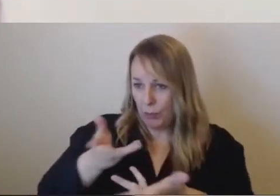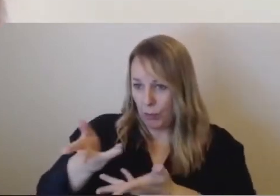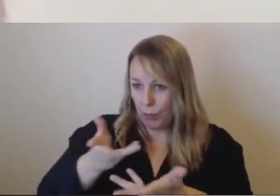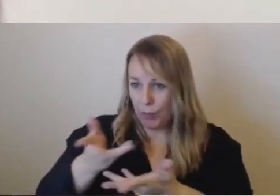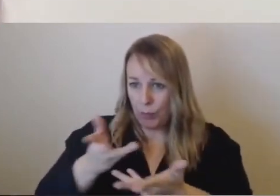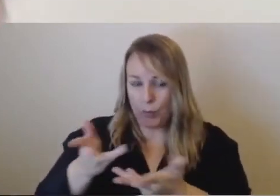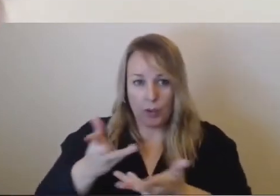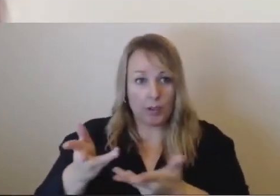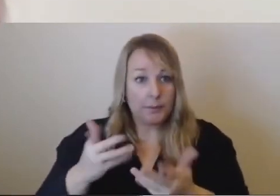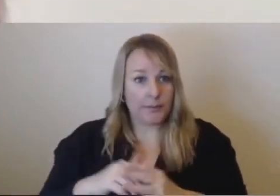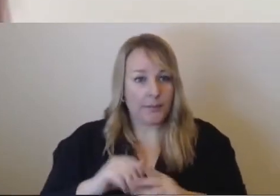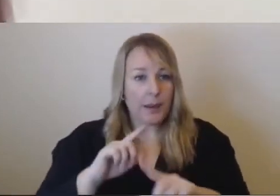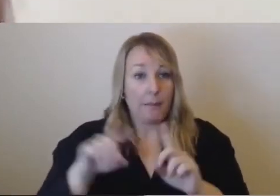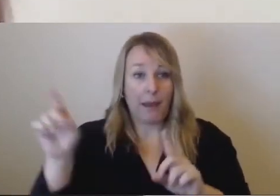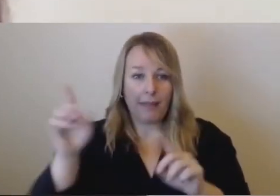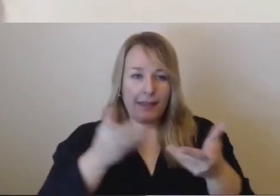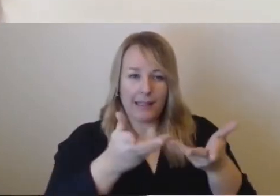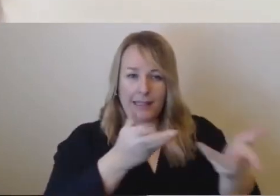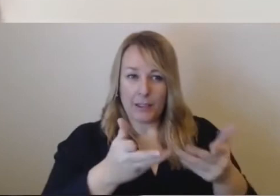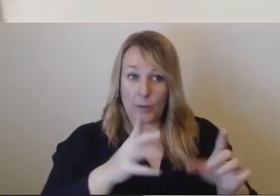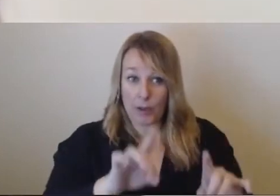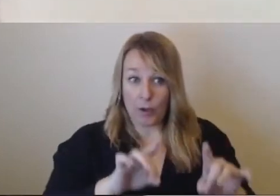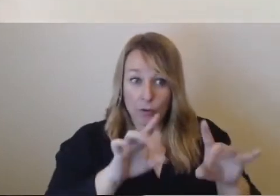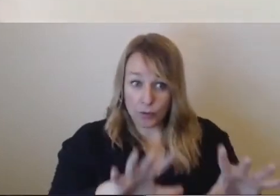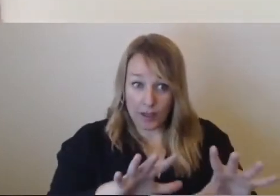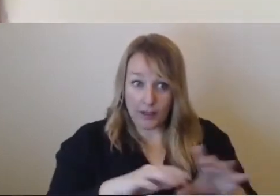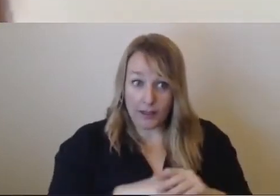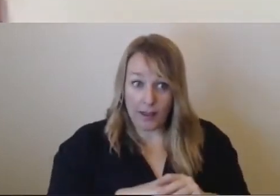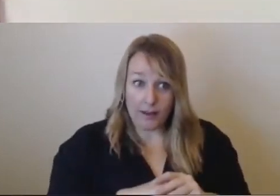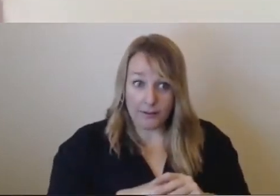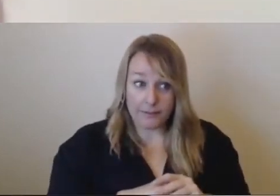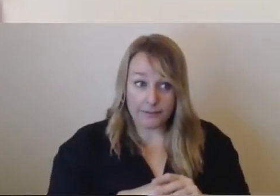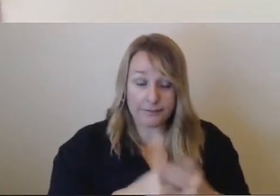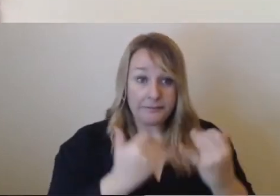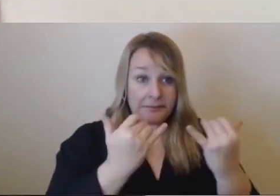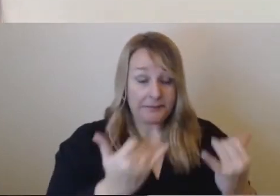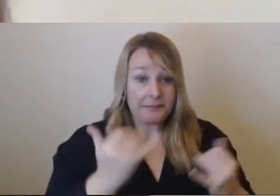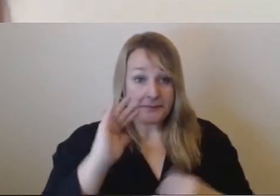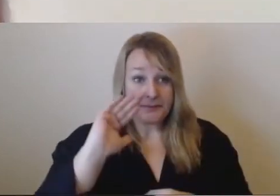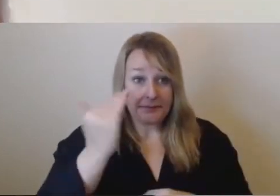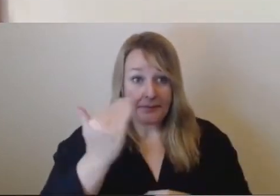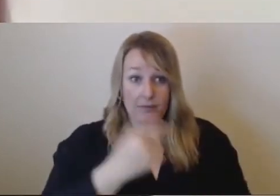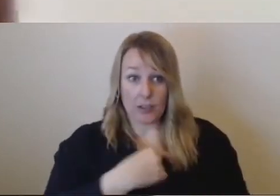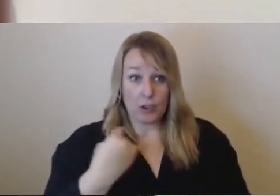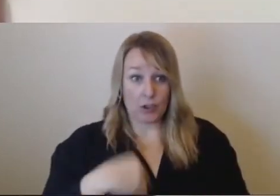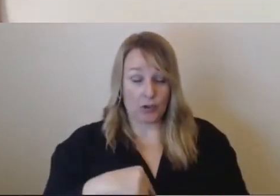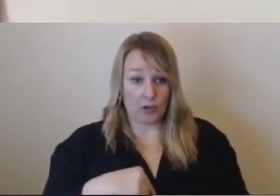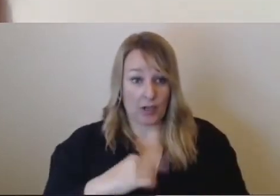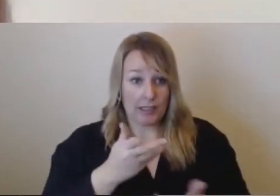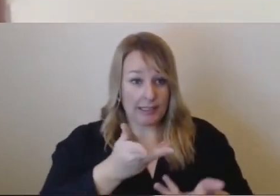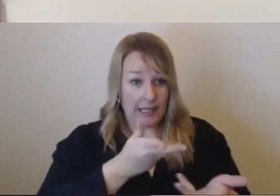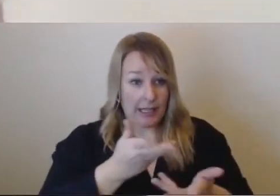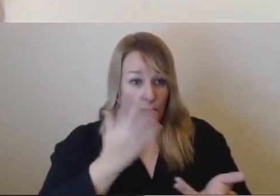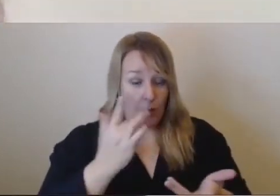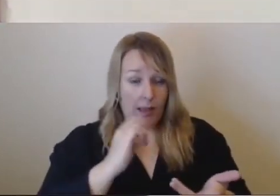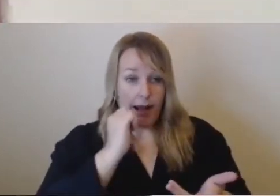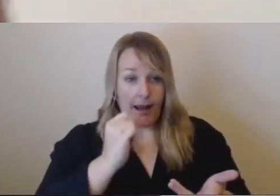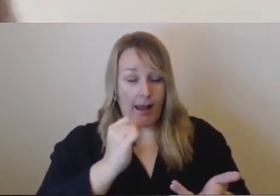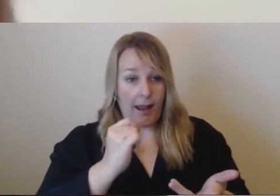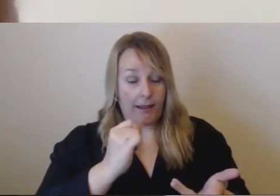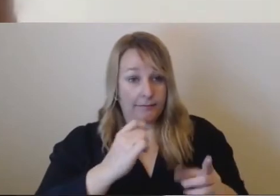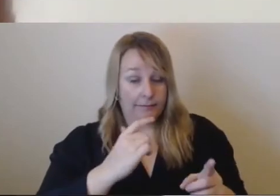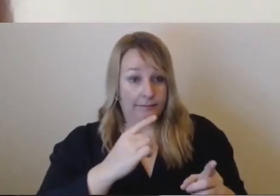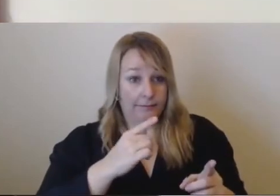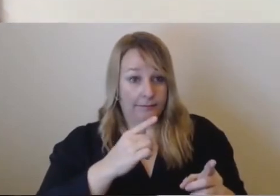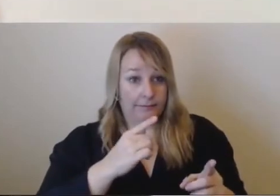with Australia, that it appears the current action by China is because it's displeased in the stance that Australia is taking